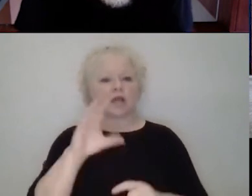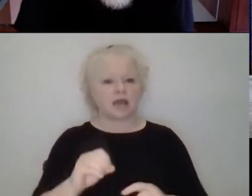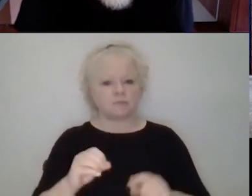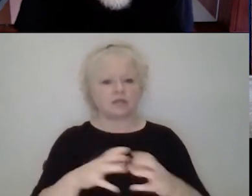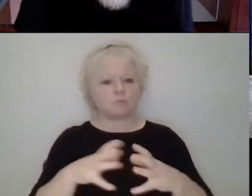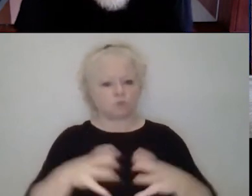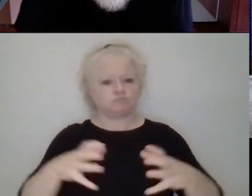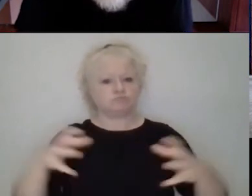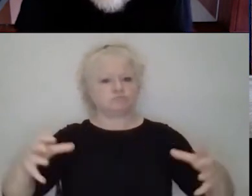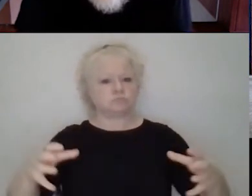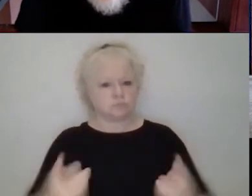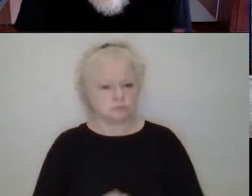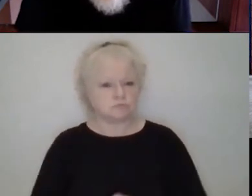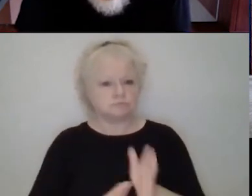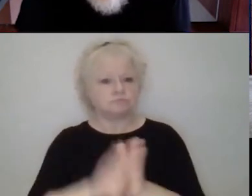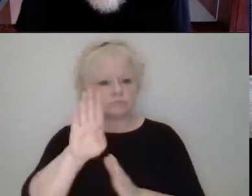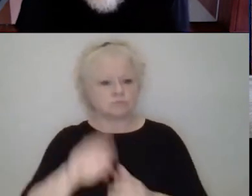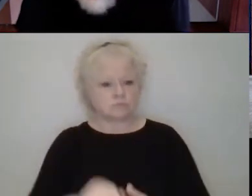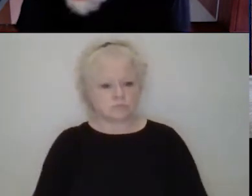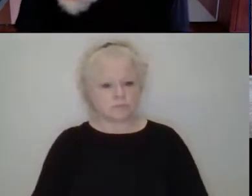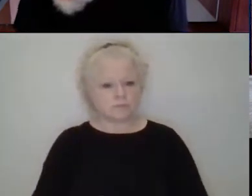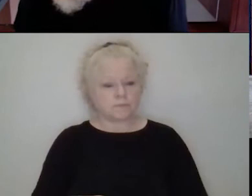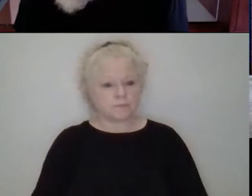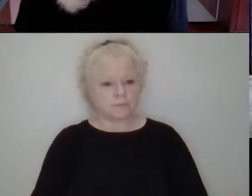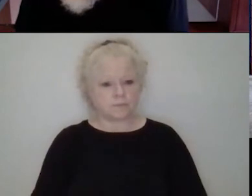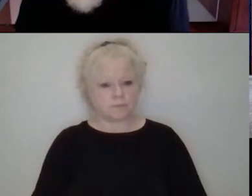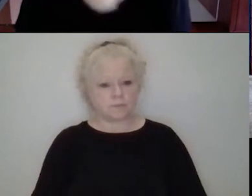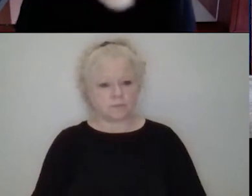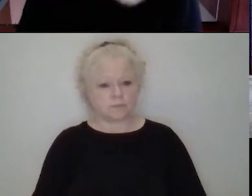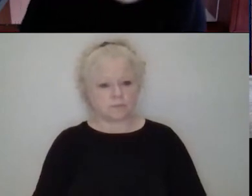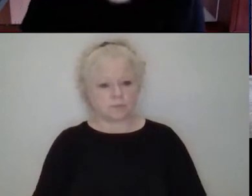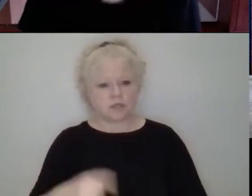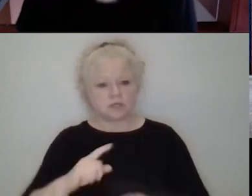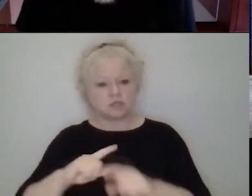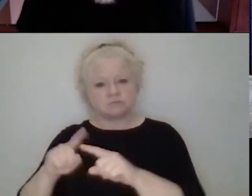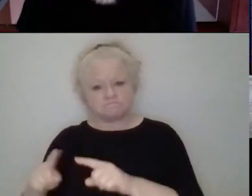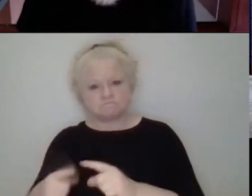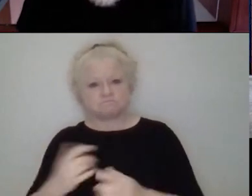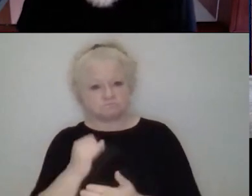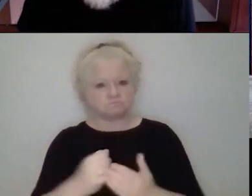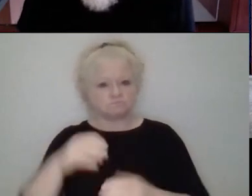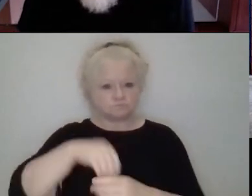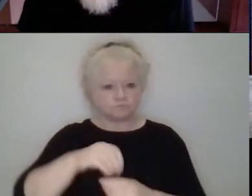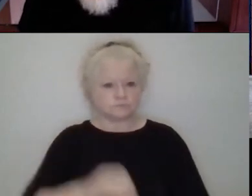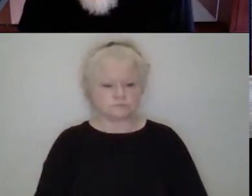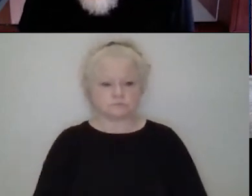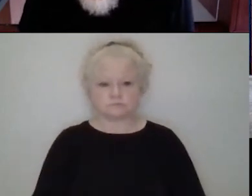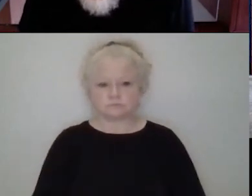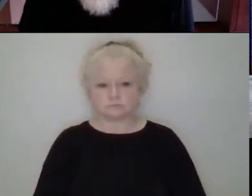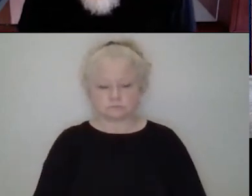space of new understanding of creativity, you know? So